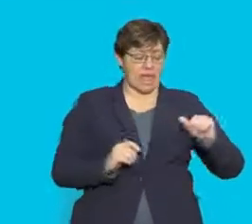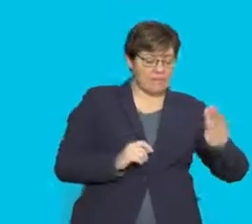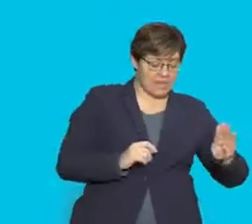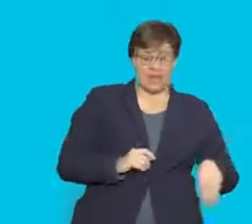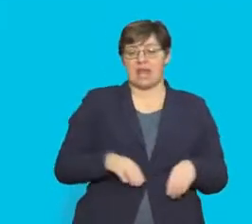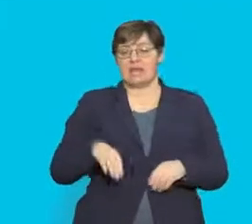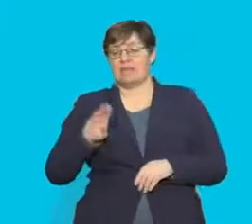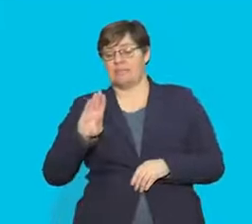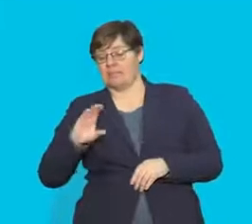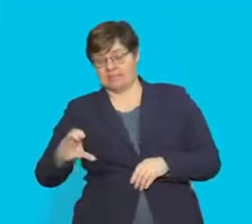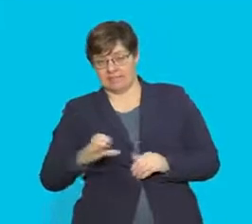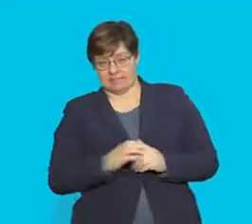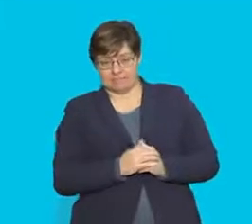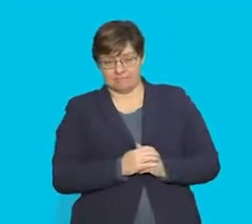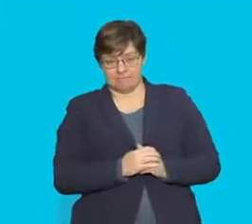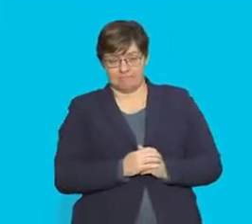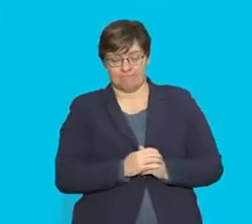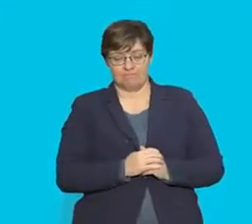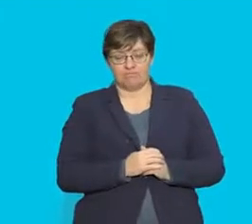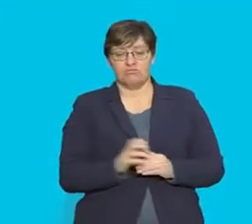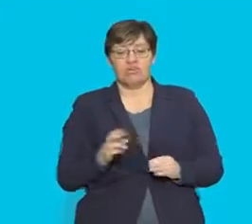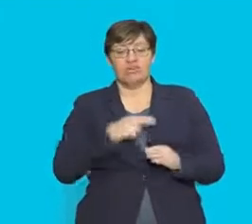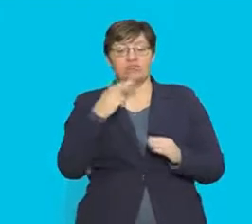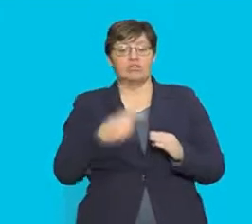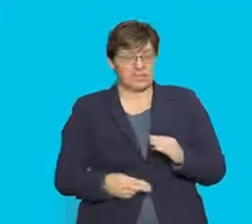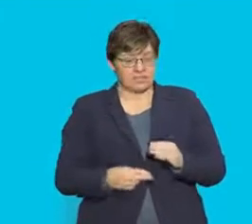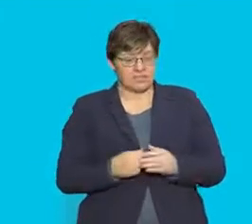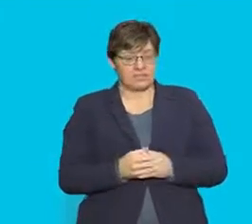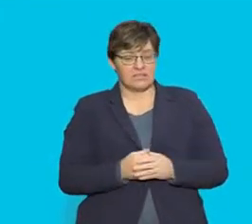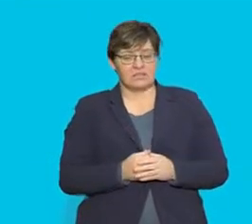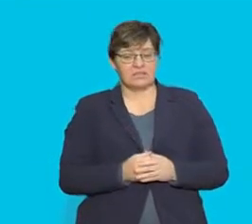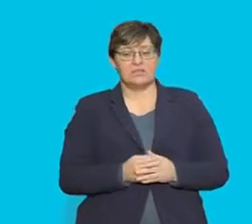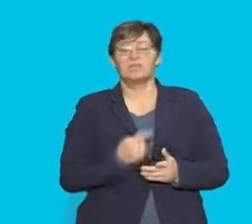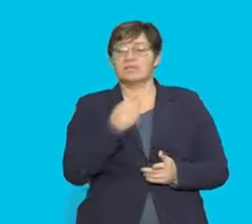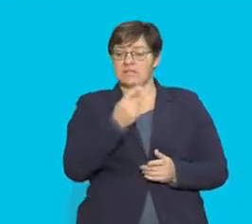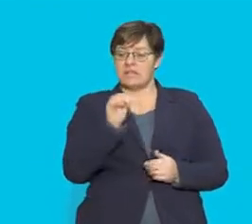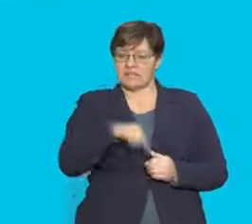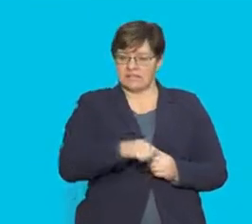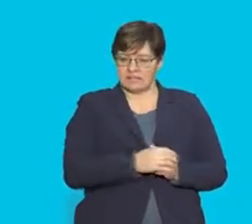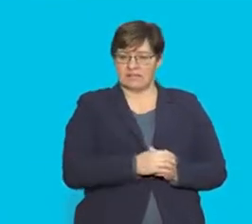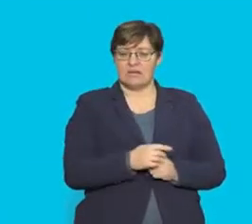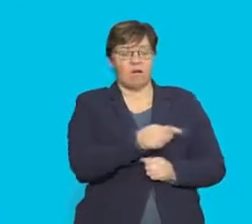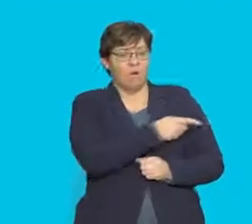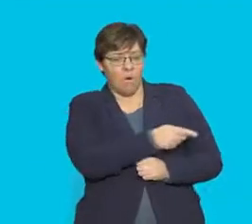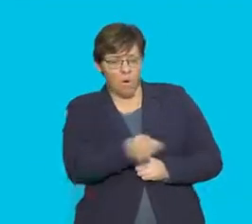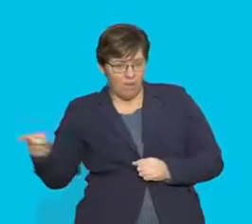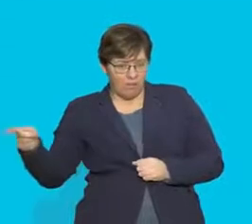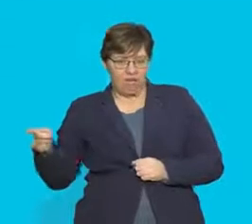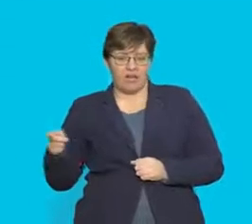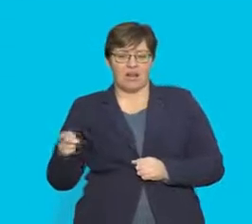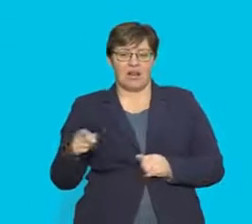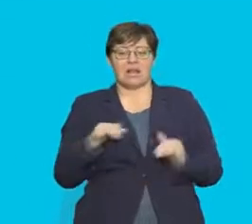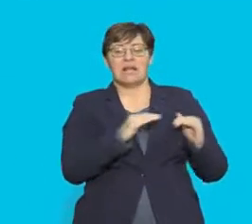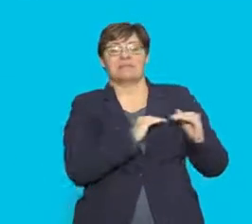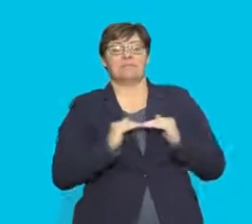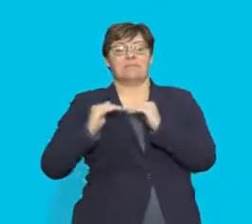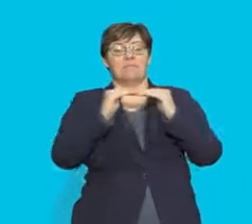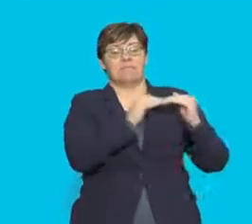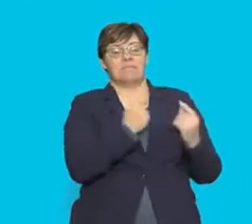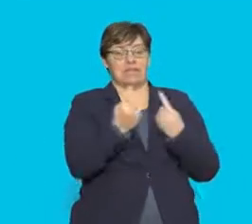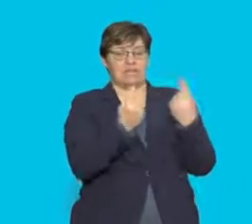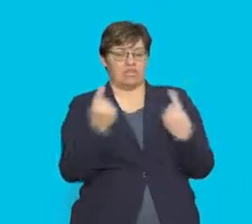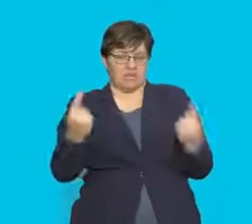the A, B, and the B, C. So, as a result, that's what I will then say, that all of these line segments are